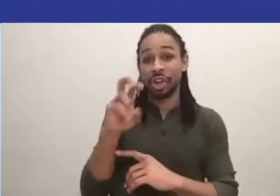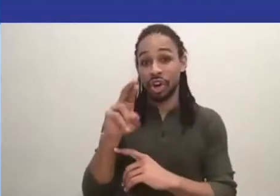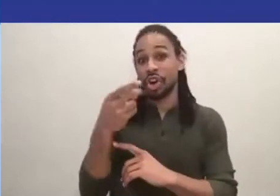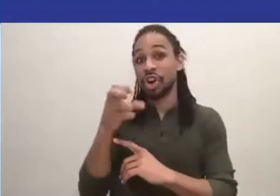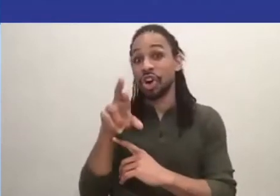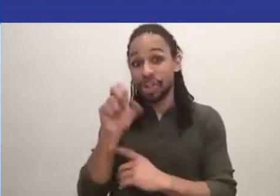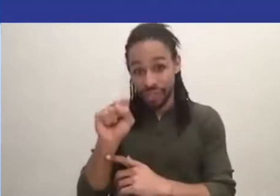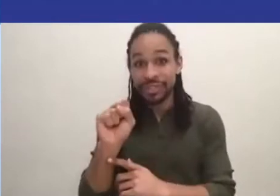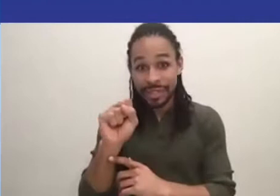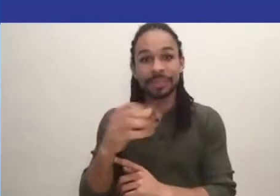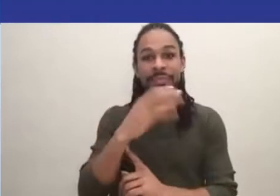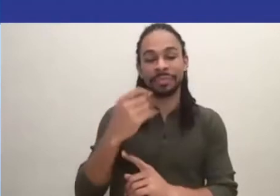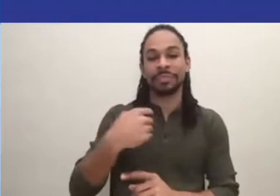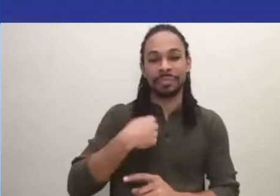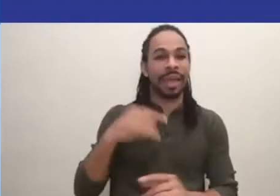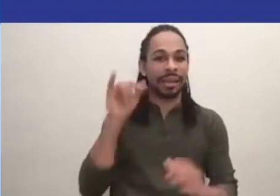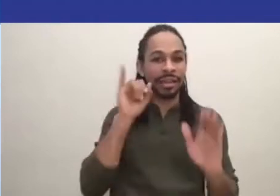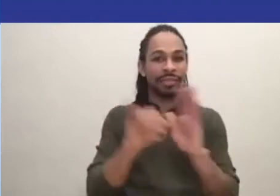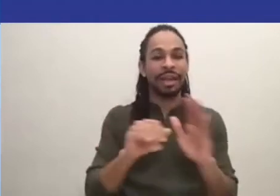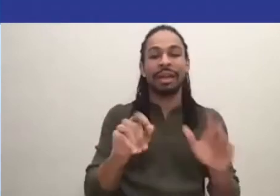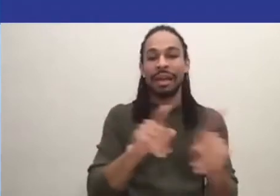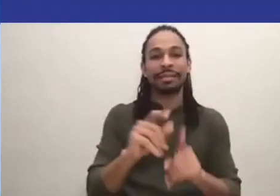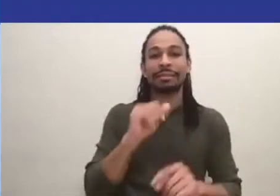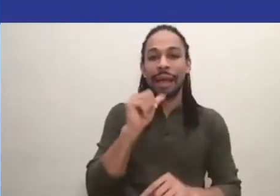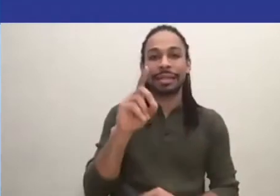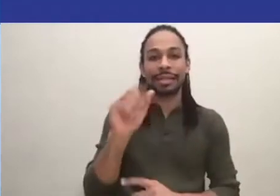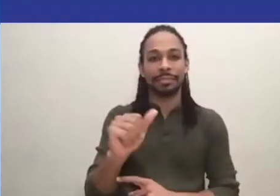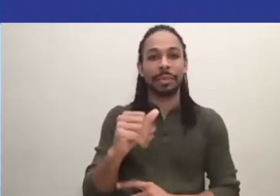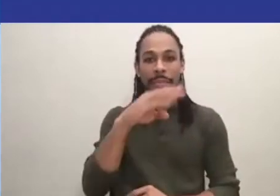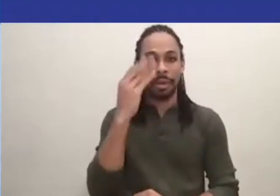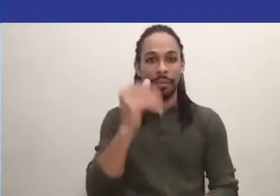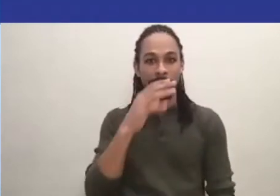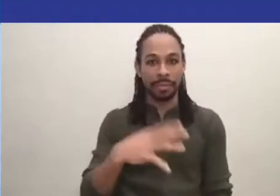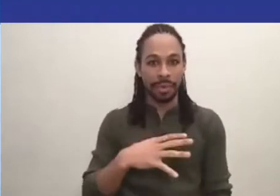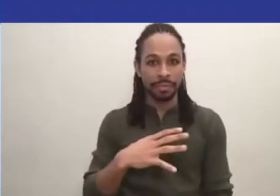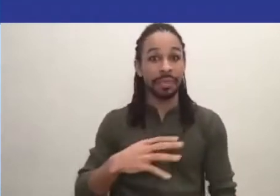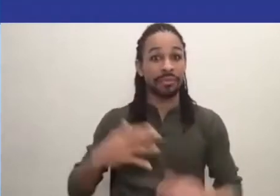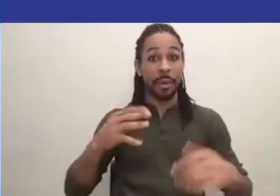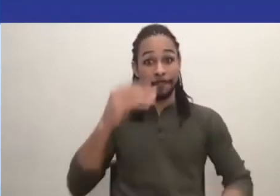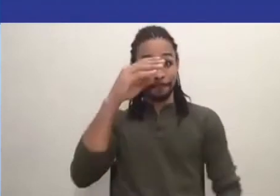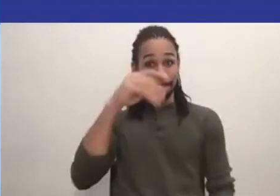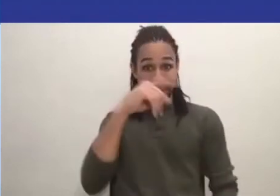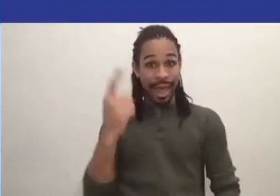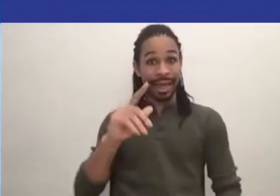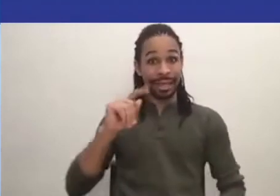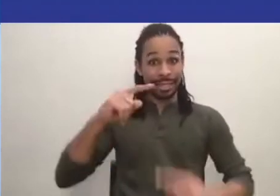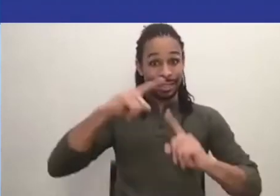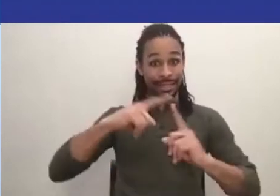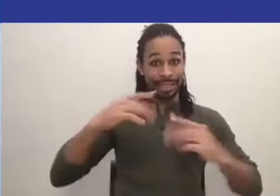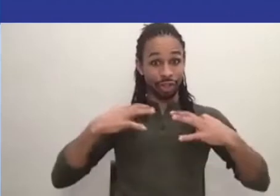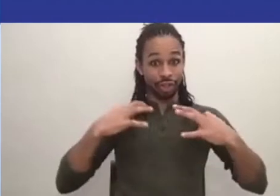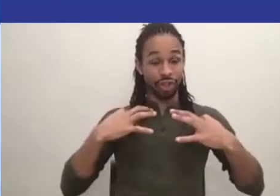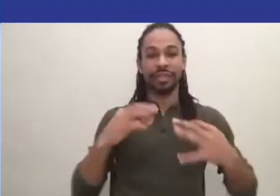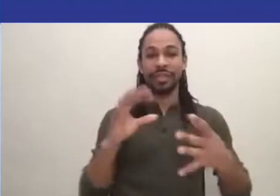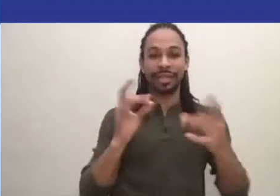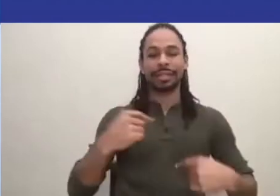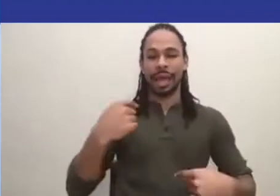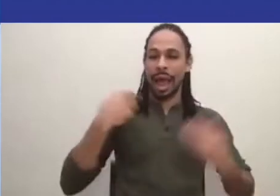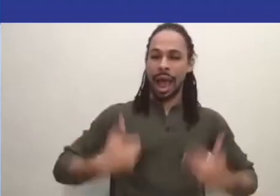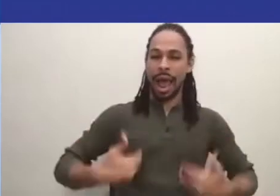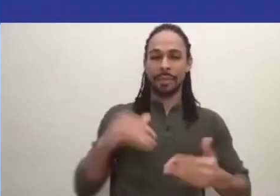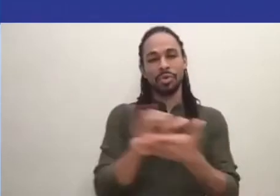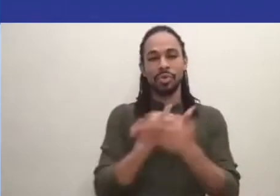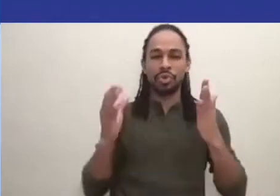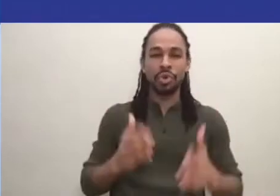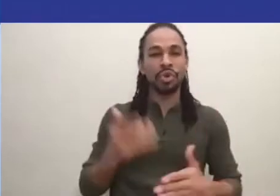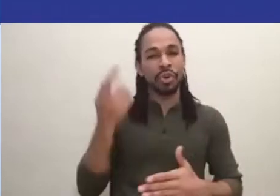I identify as a non-disabled Black woman. I am wearing a black t-shirt that declares I'm a New Yorker for dance, with black and white striped